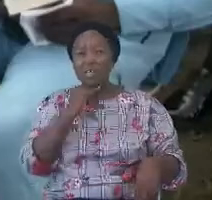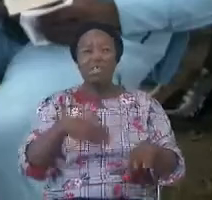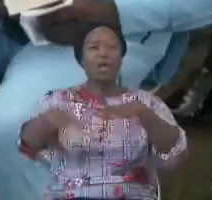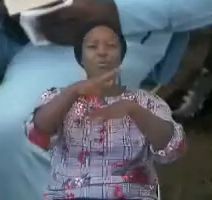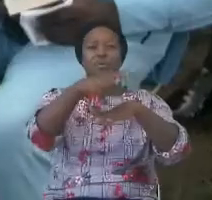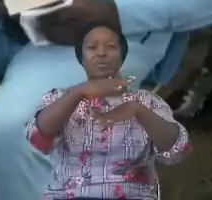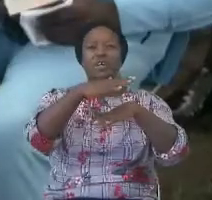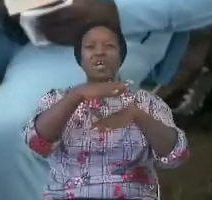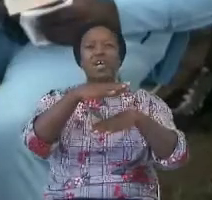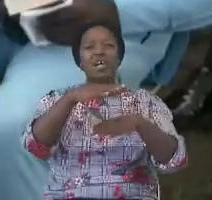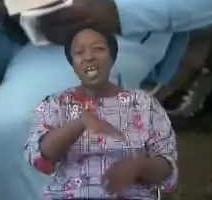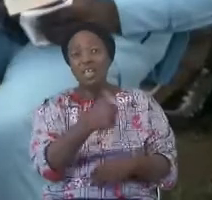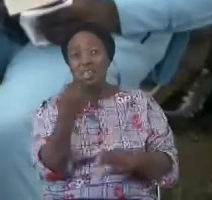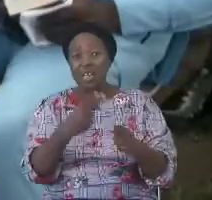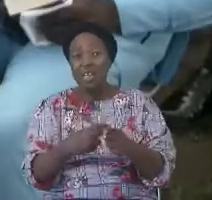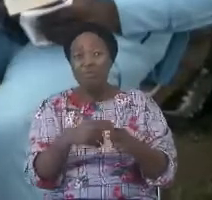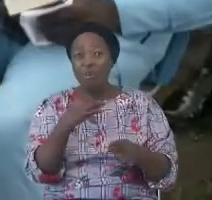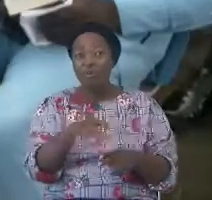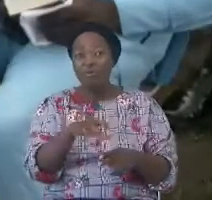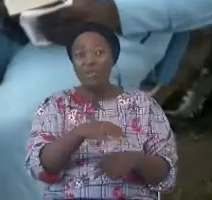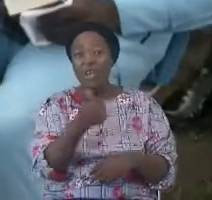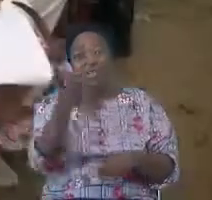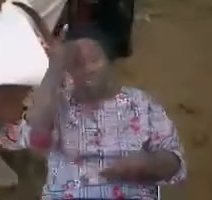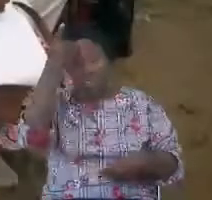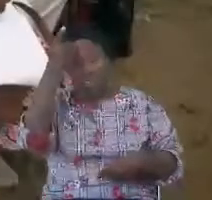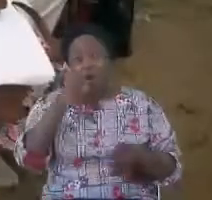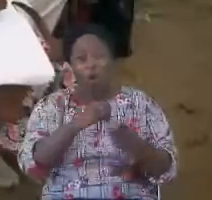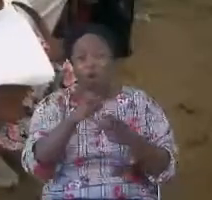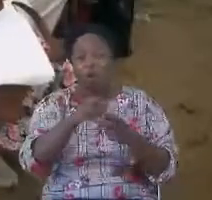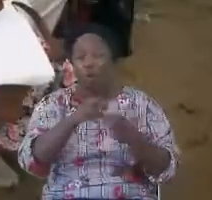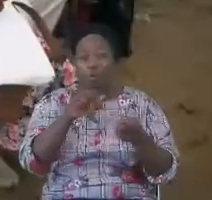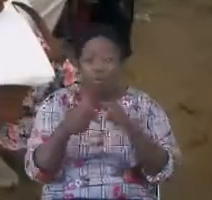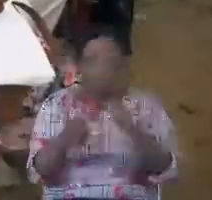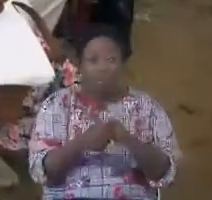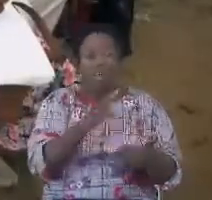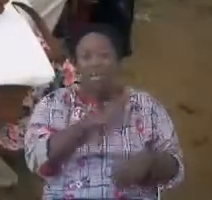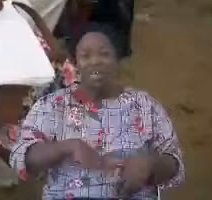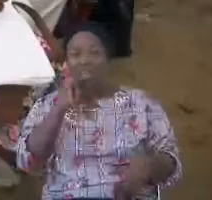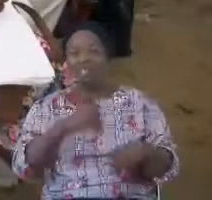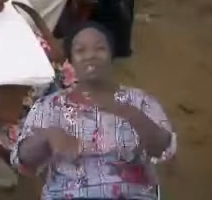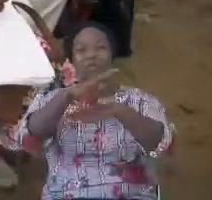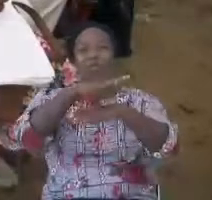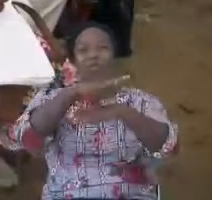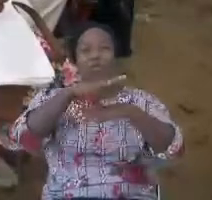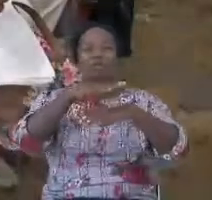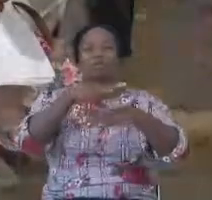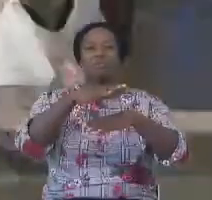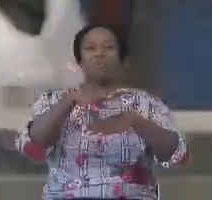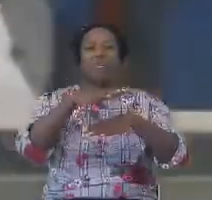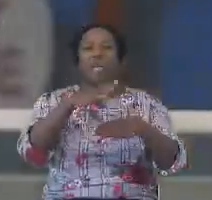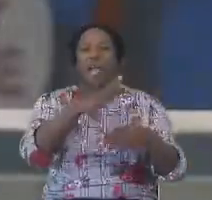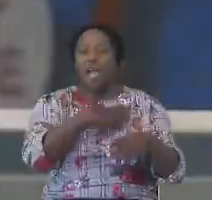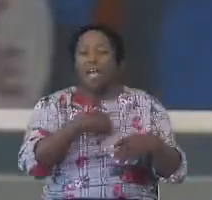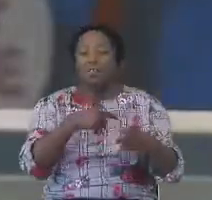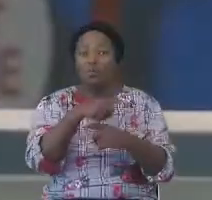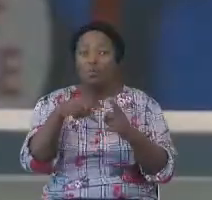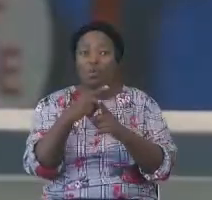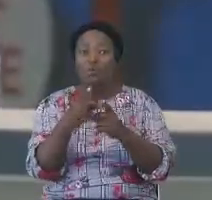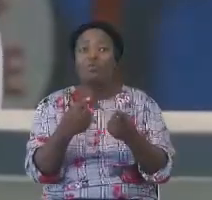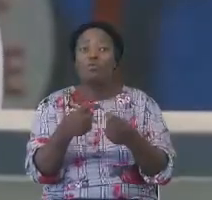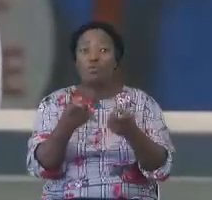name of any attack affliction christ is abort and in name of any disease or